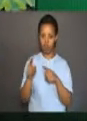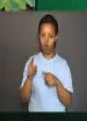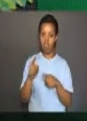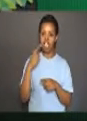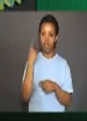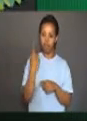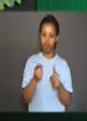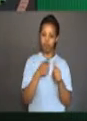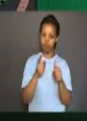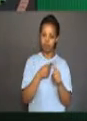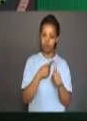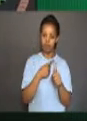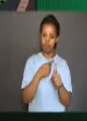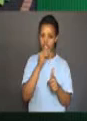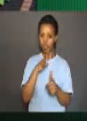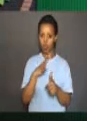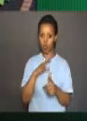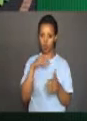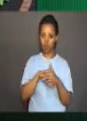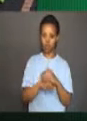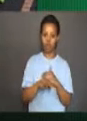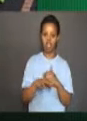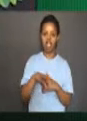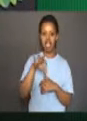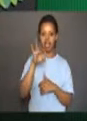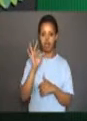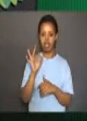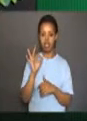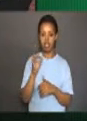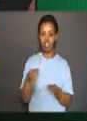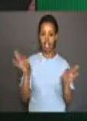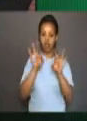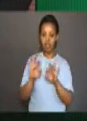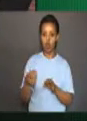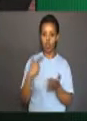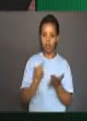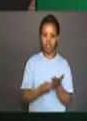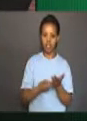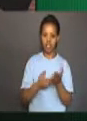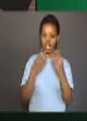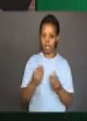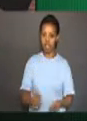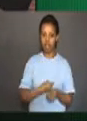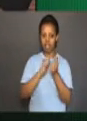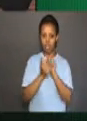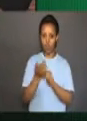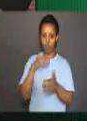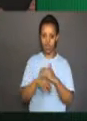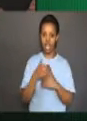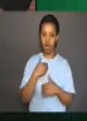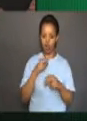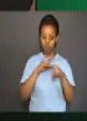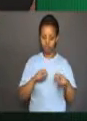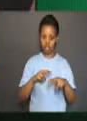first people to make an important advance in the study of evolution